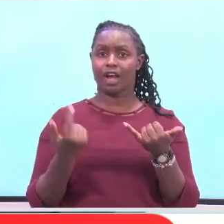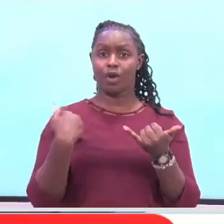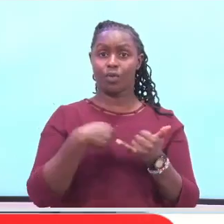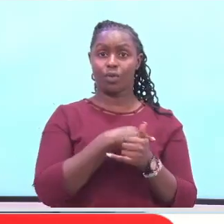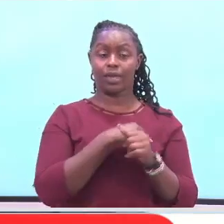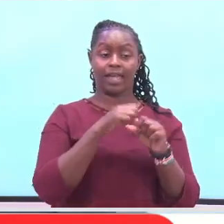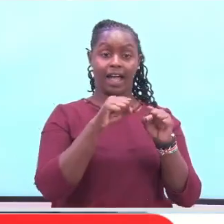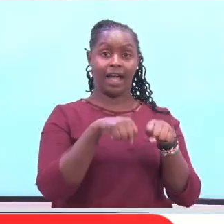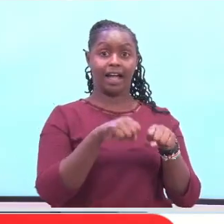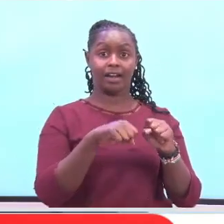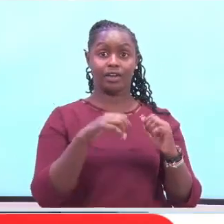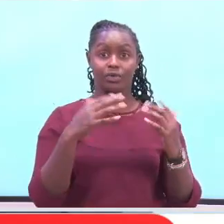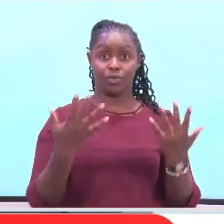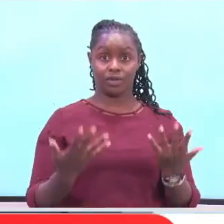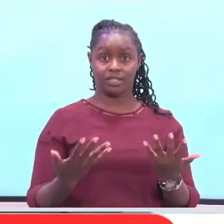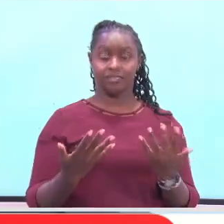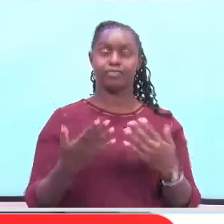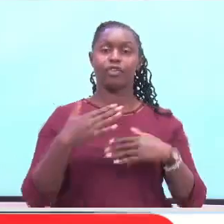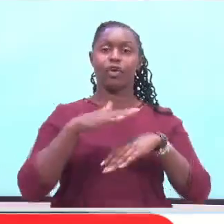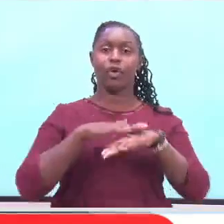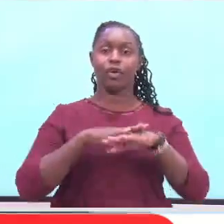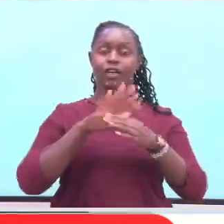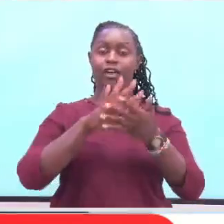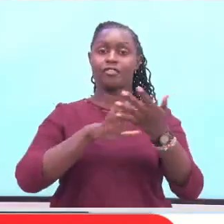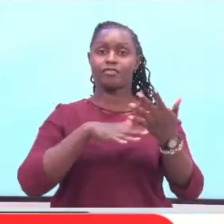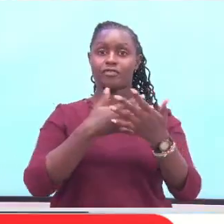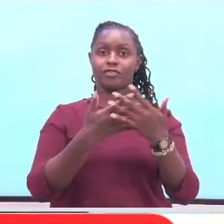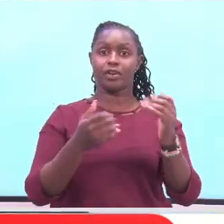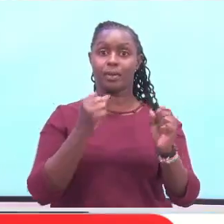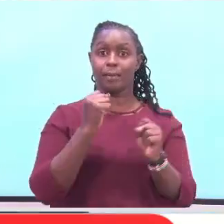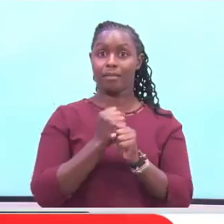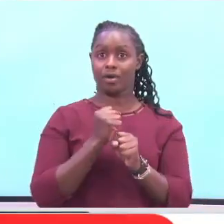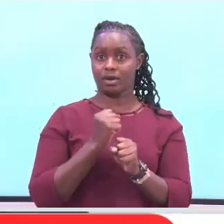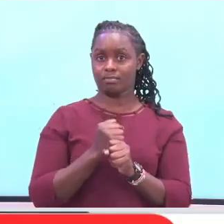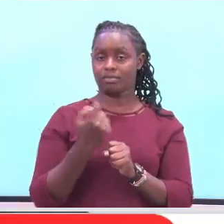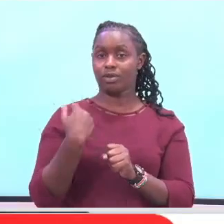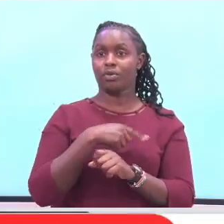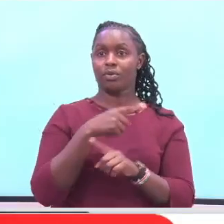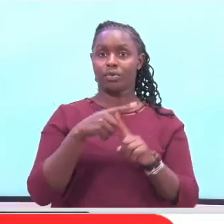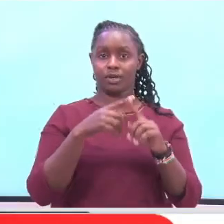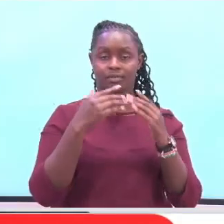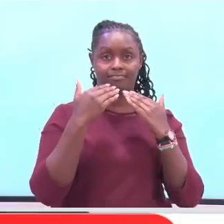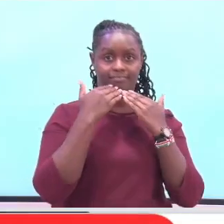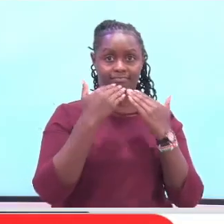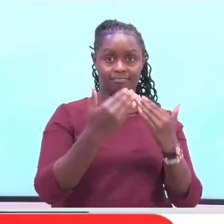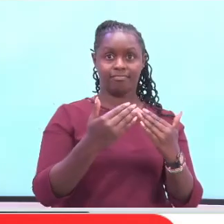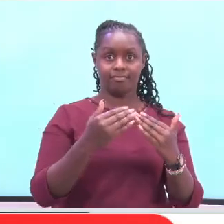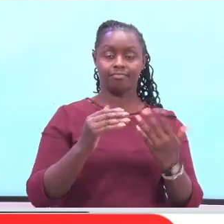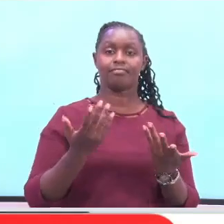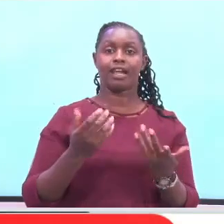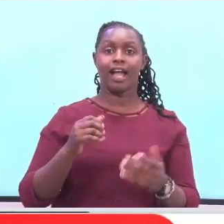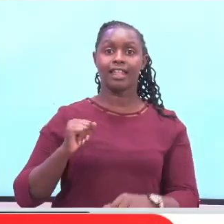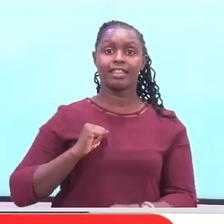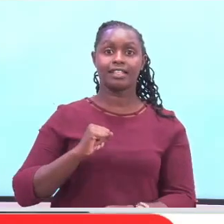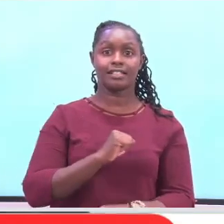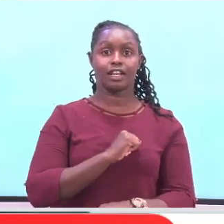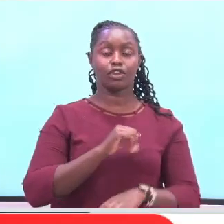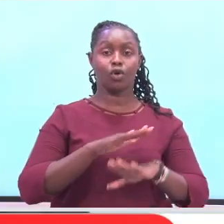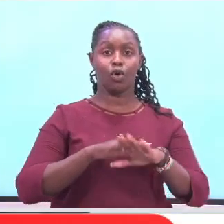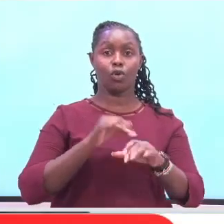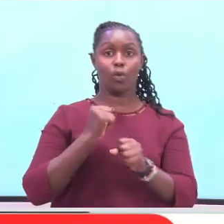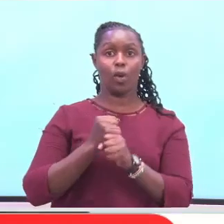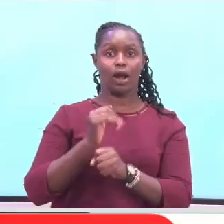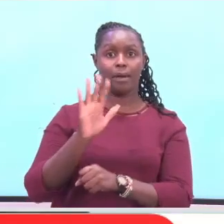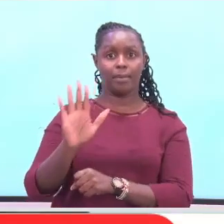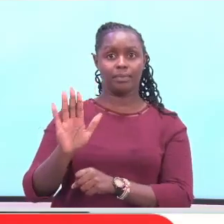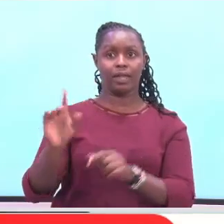agreed on the framework agreement. We have appreciated the Senate for the work they put in yesterday and recognize